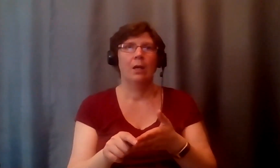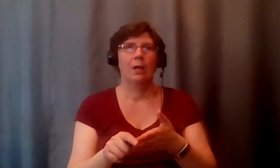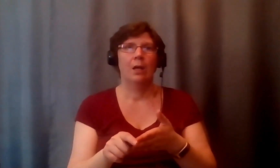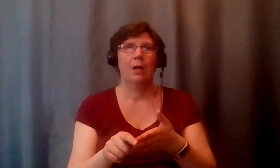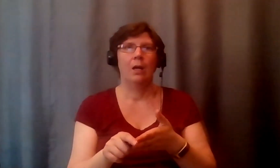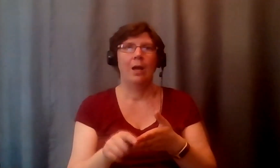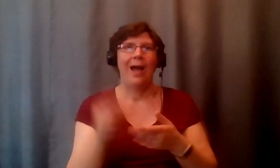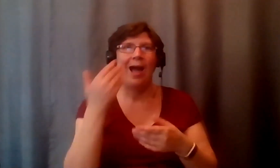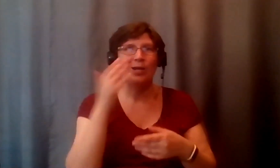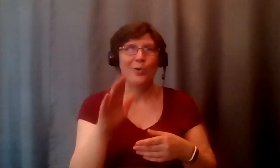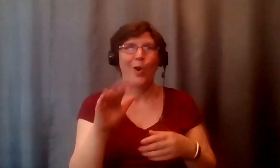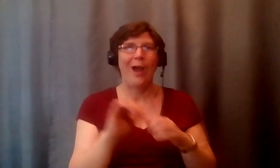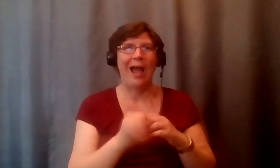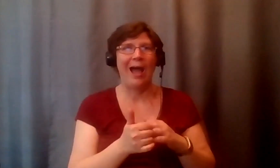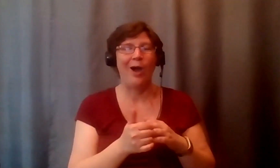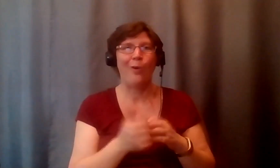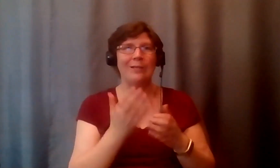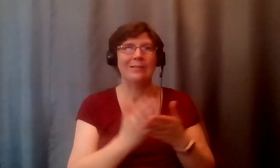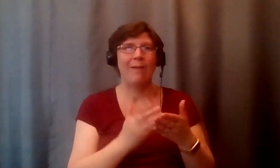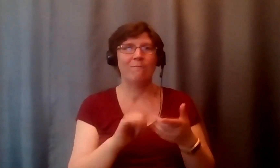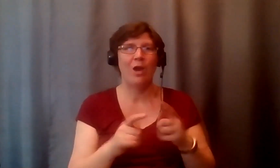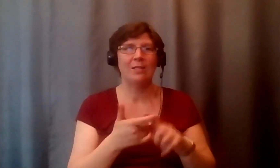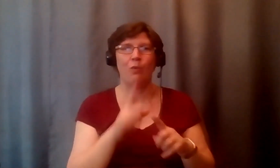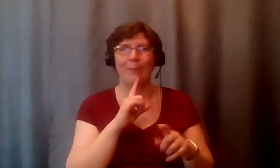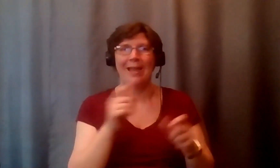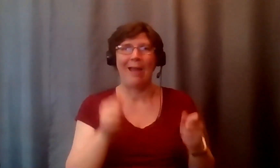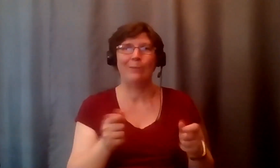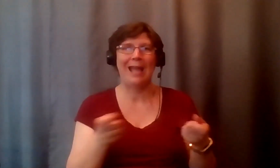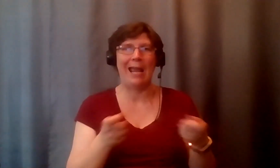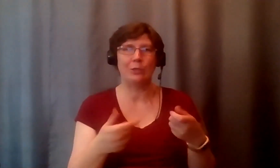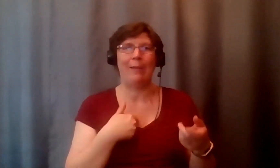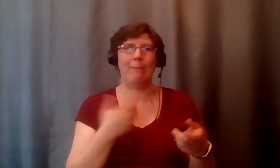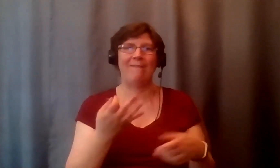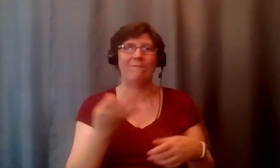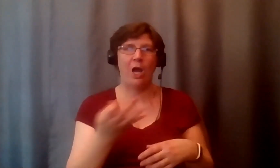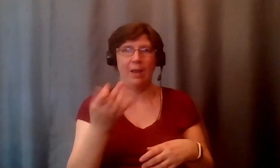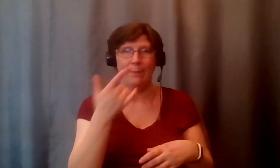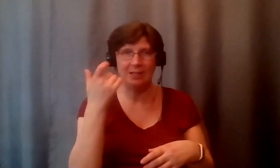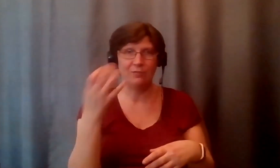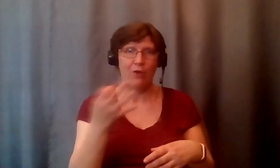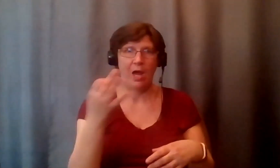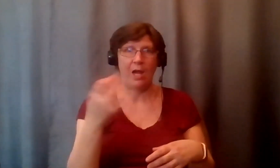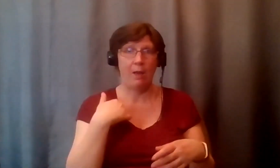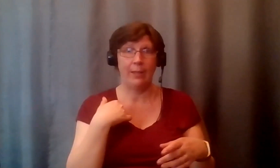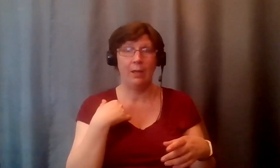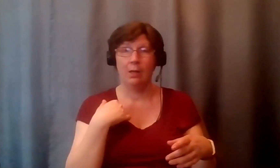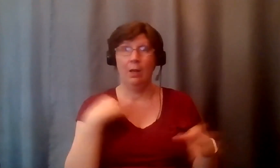I don't know how some friends are going to be able to handle me by Friday, because Friday I'm going to be wired for